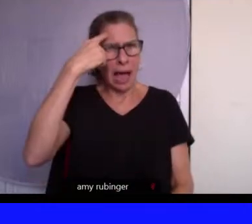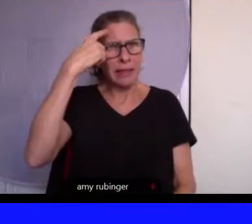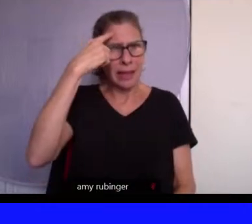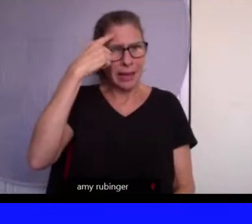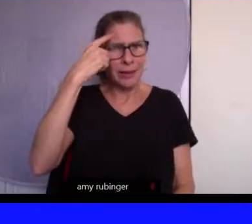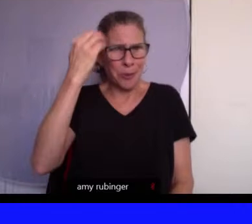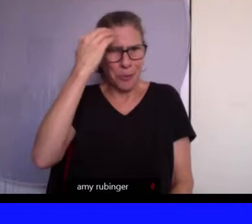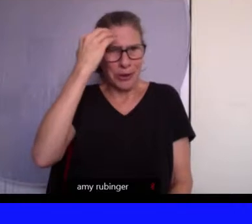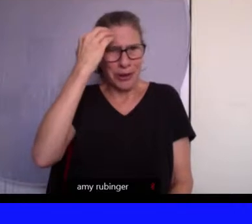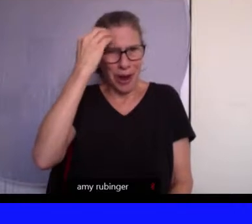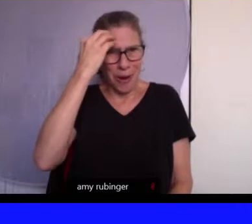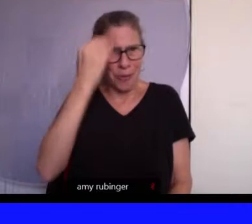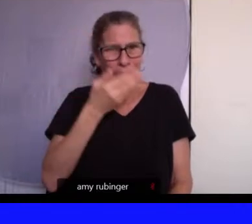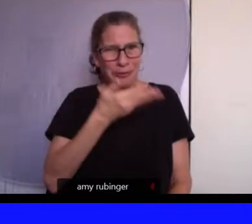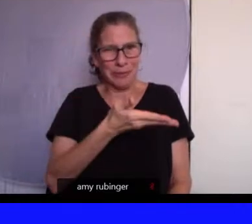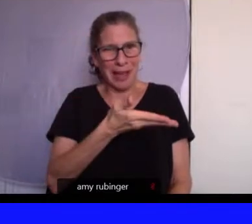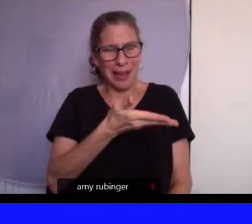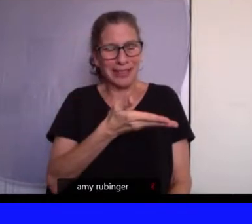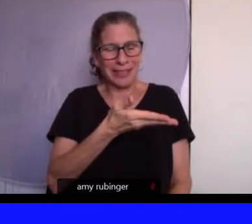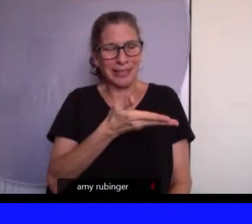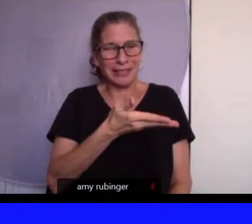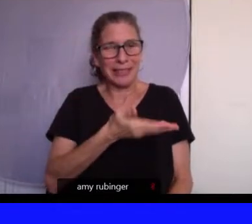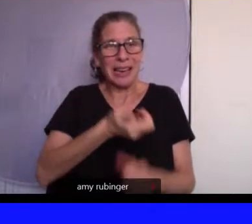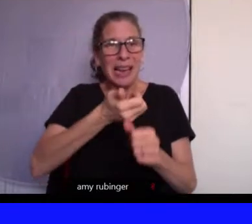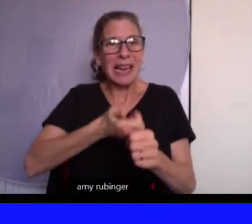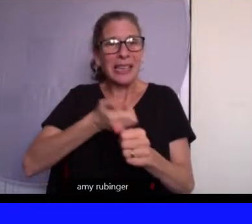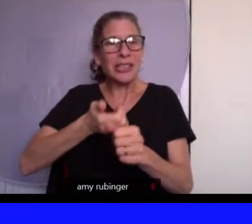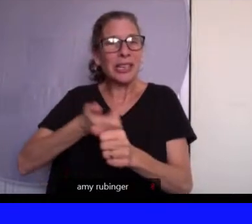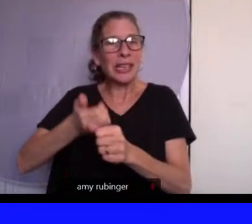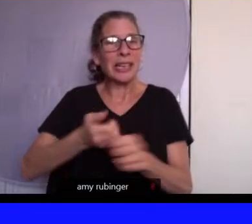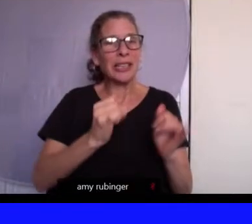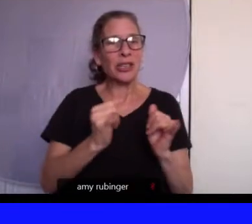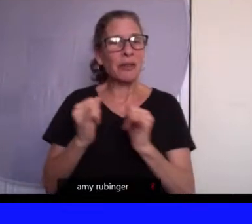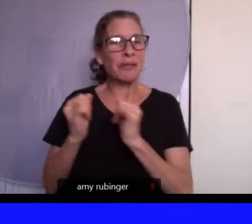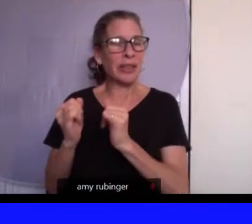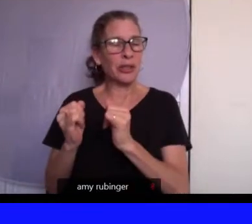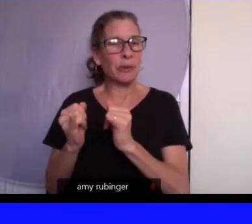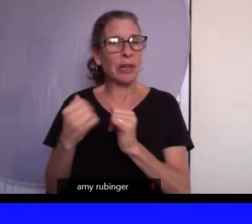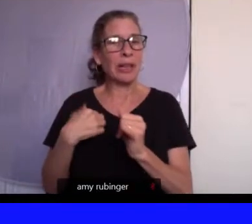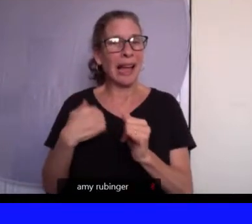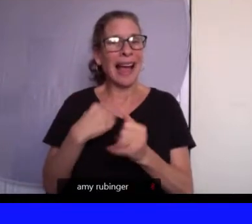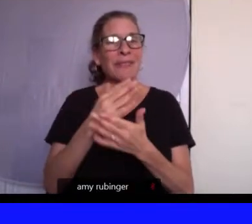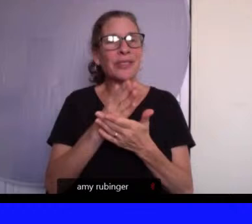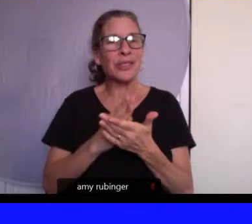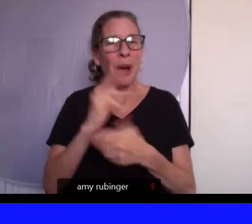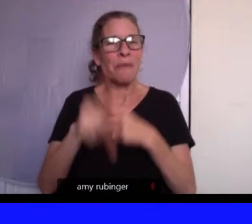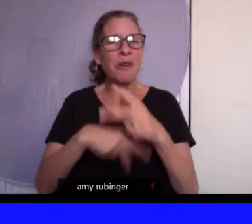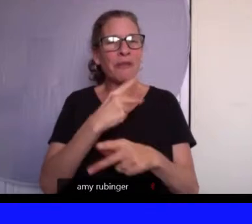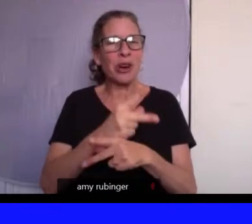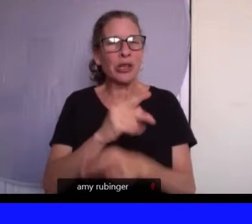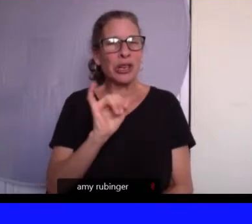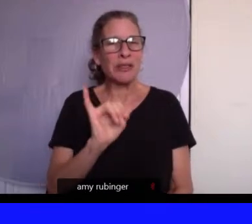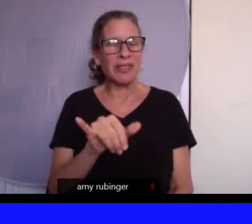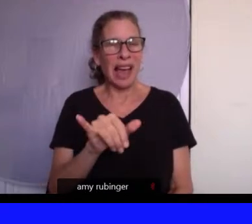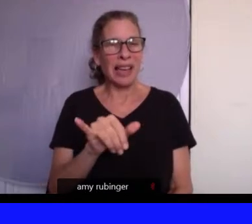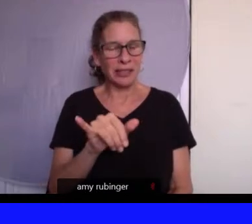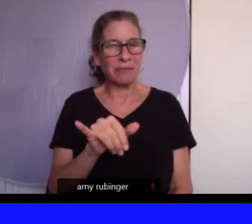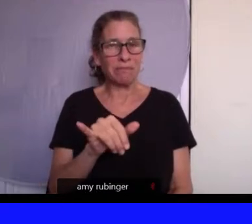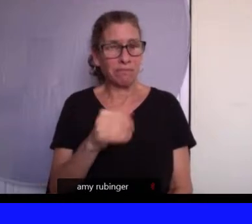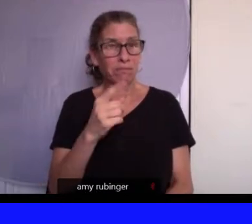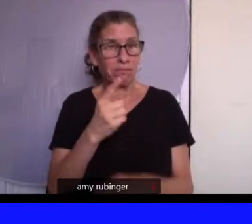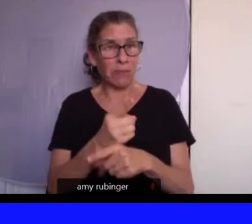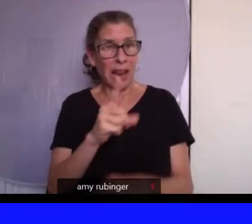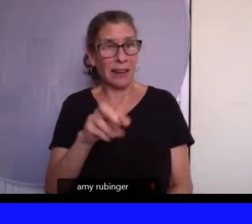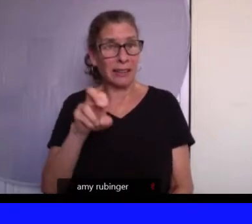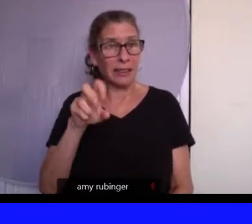day at 9 a.m. and say, are you having problems making your appointment? If not, I'm gonna do it for you. Yeah. And I have 30 minutes to do it. And